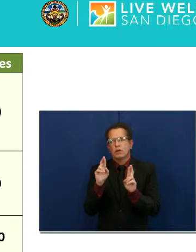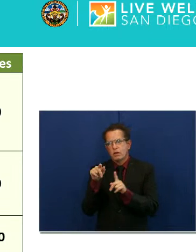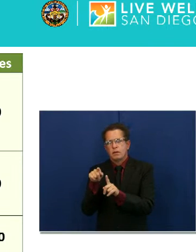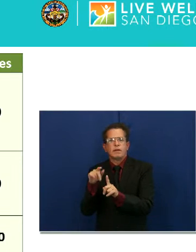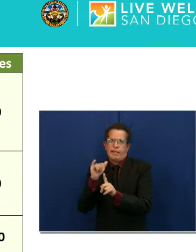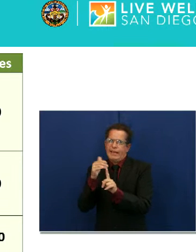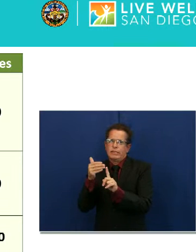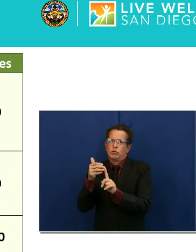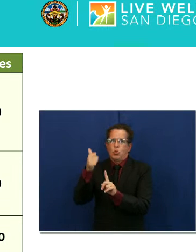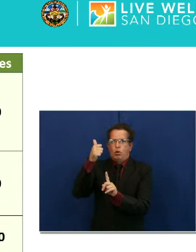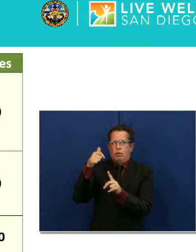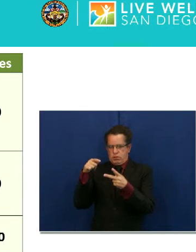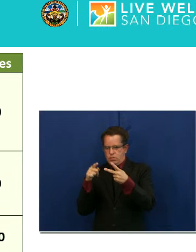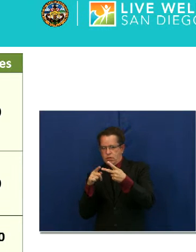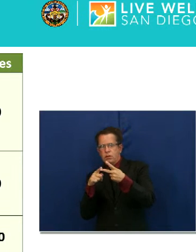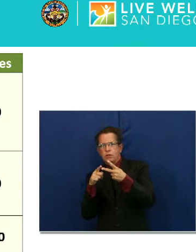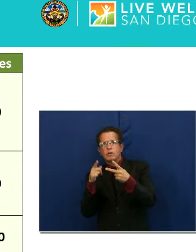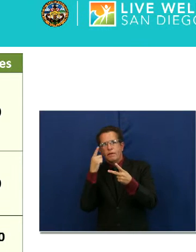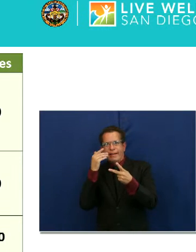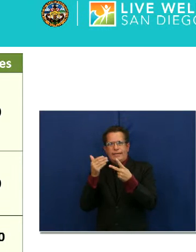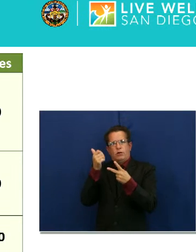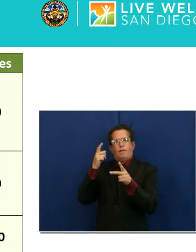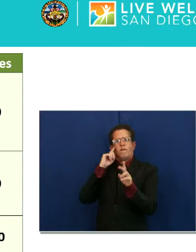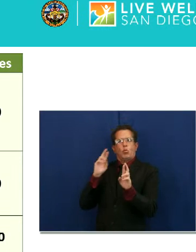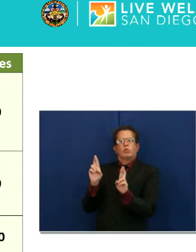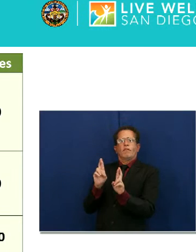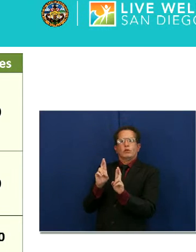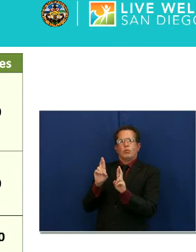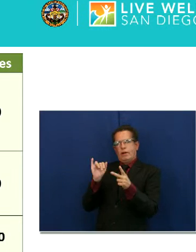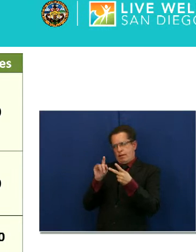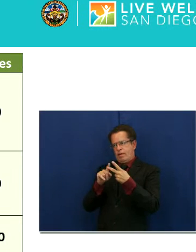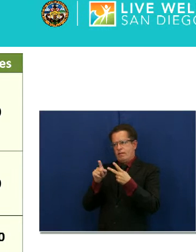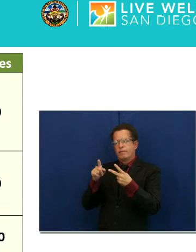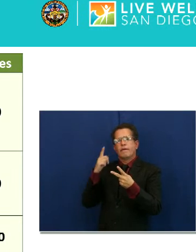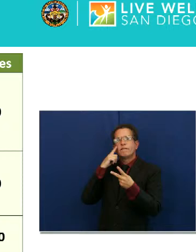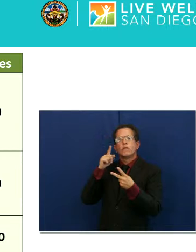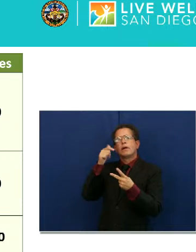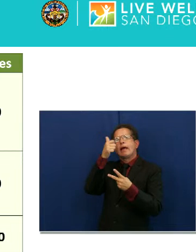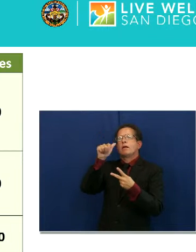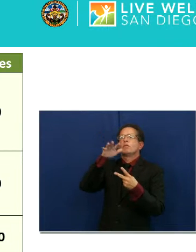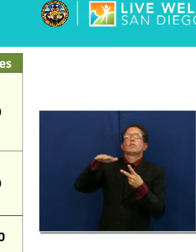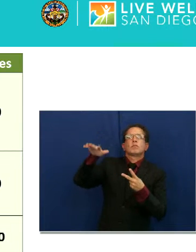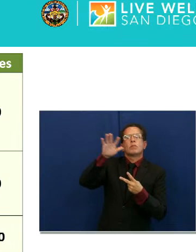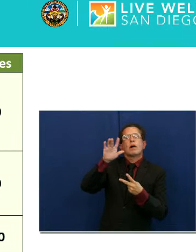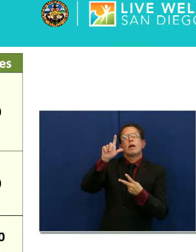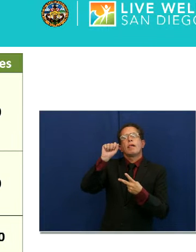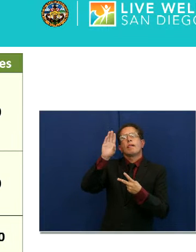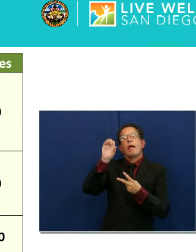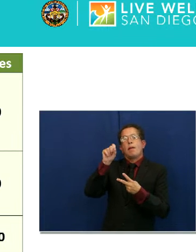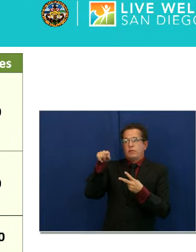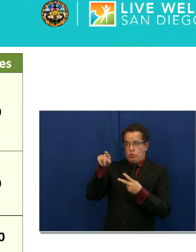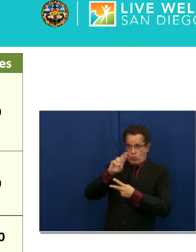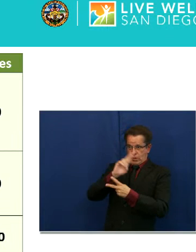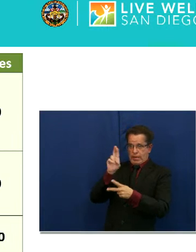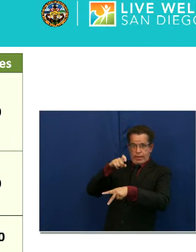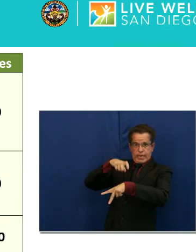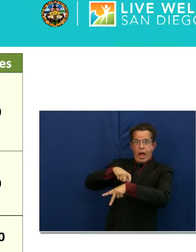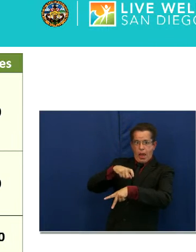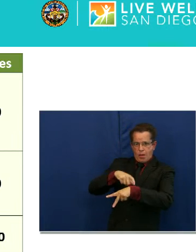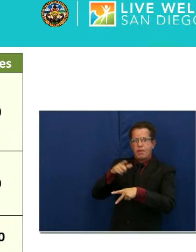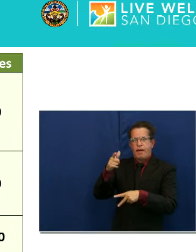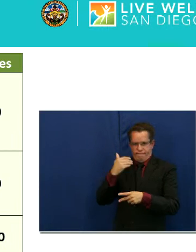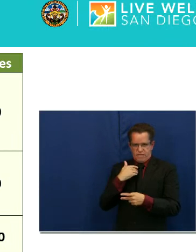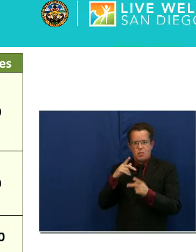local small practices and other federally qualified health centers when it is time for them to order